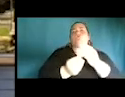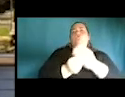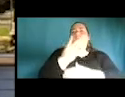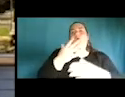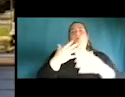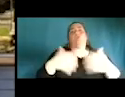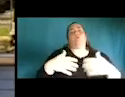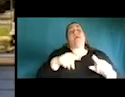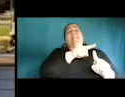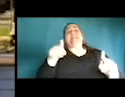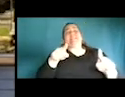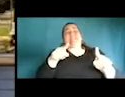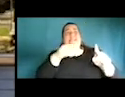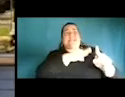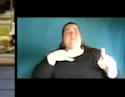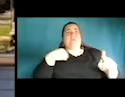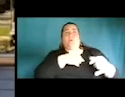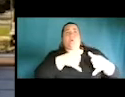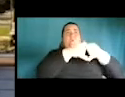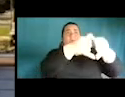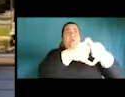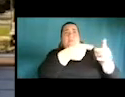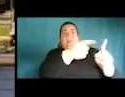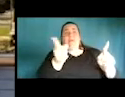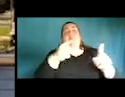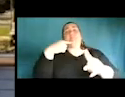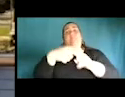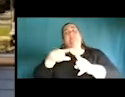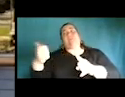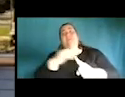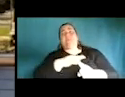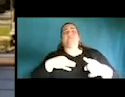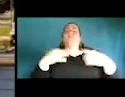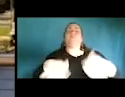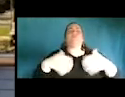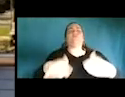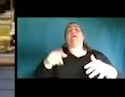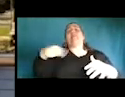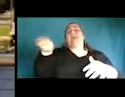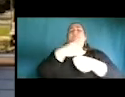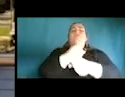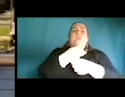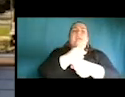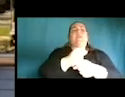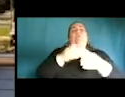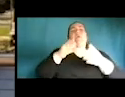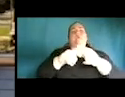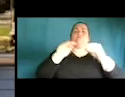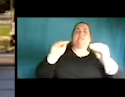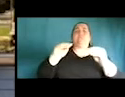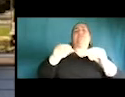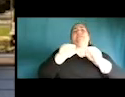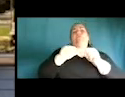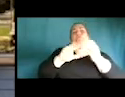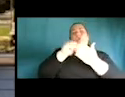have made in creating welcoming learning environments for our students. In the conversations that I've been fortunate to have with